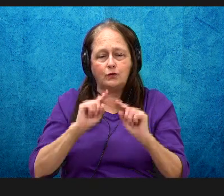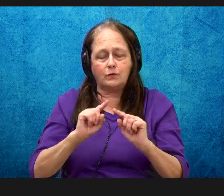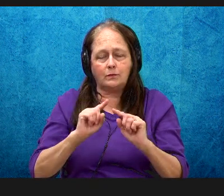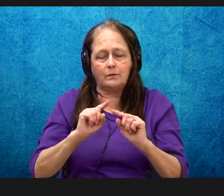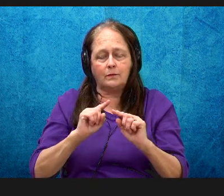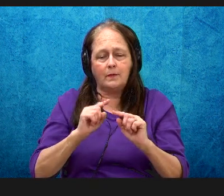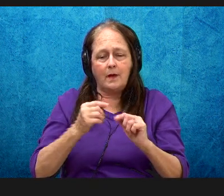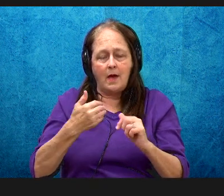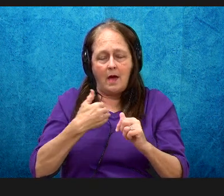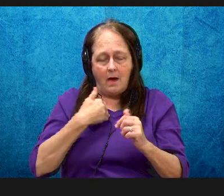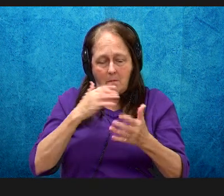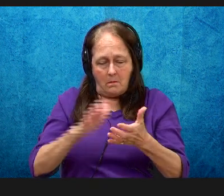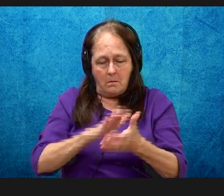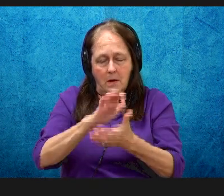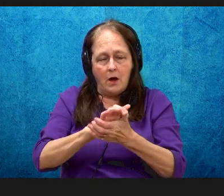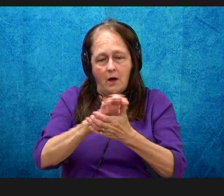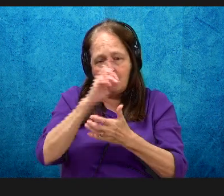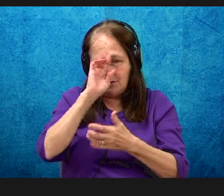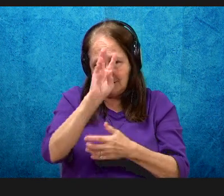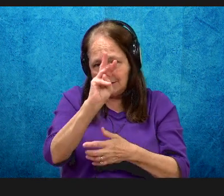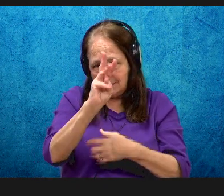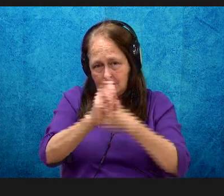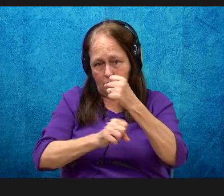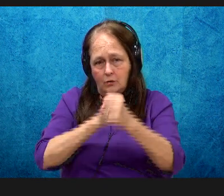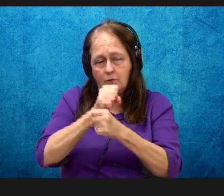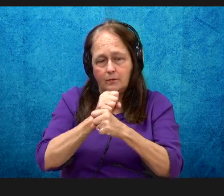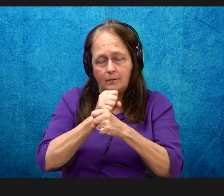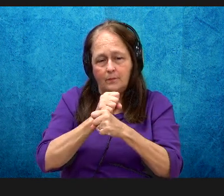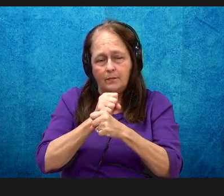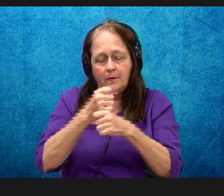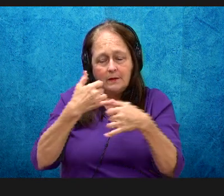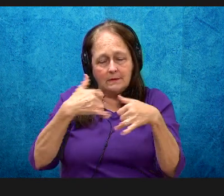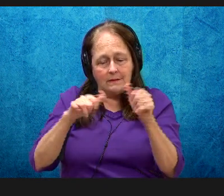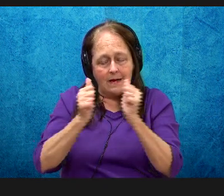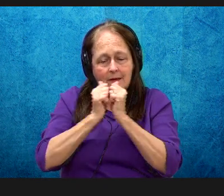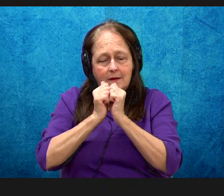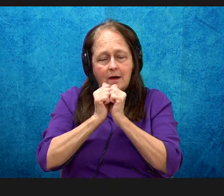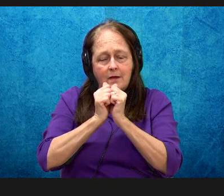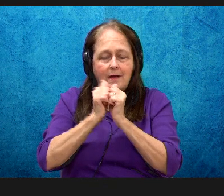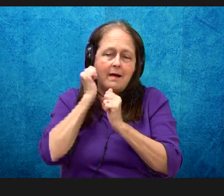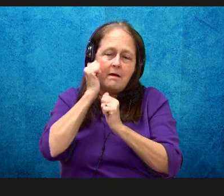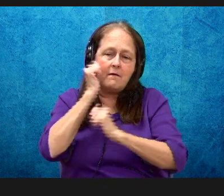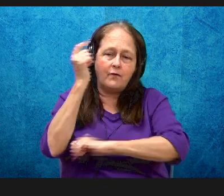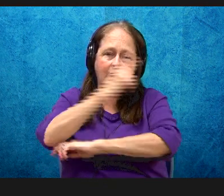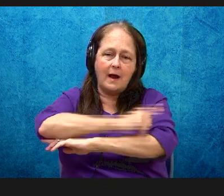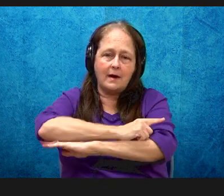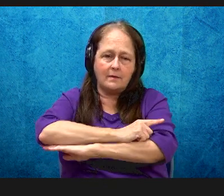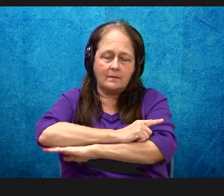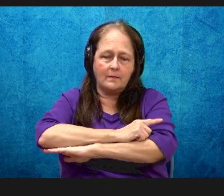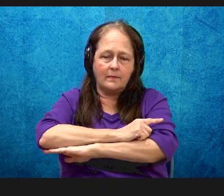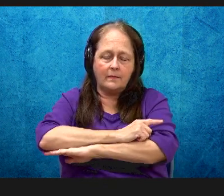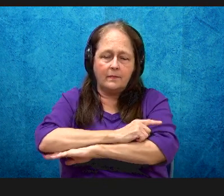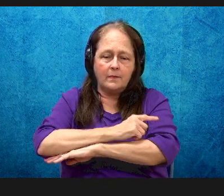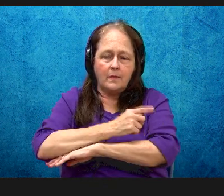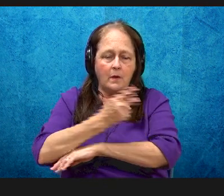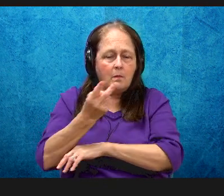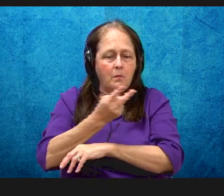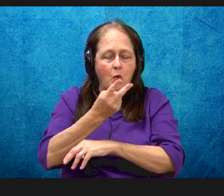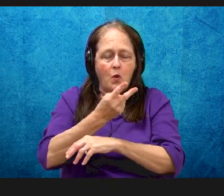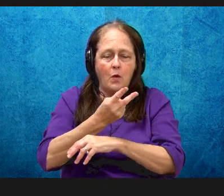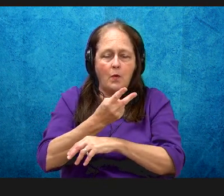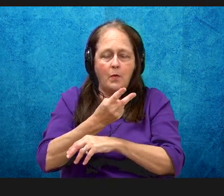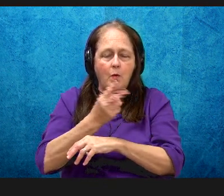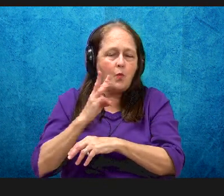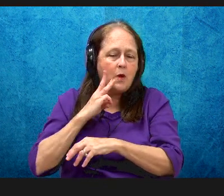They have been married for 16 years. They're still together every day. The couple loves each other and